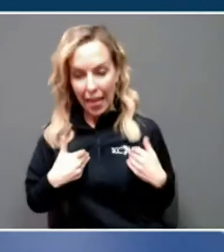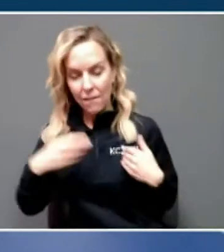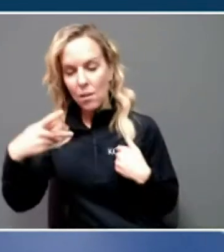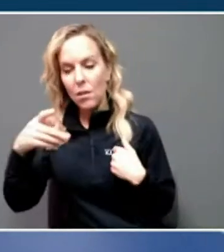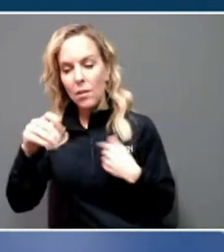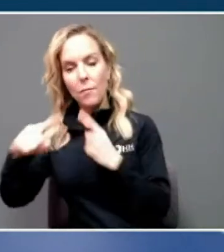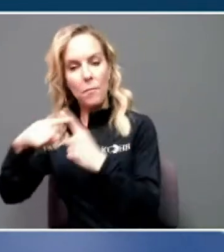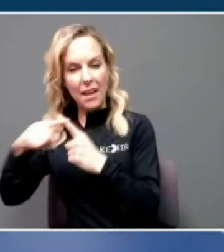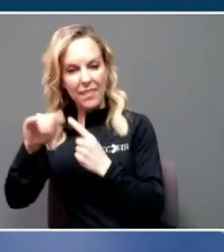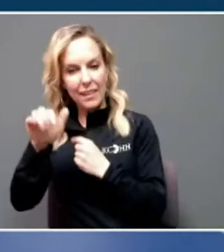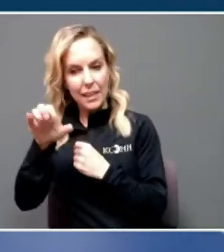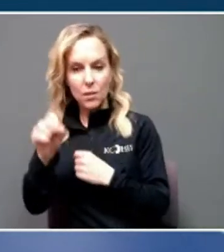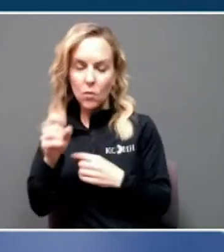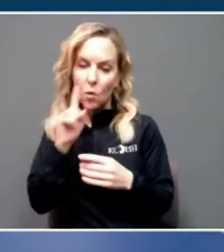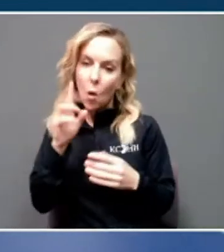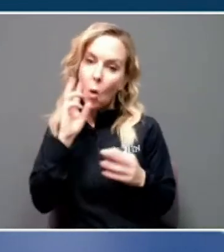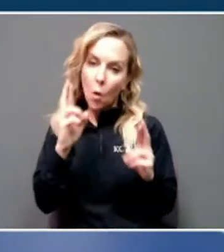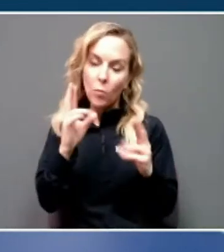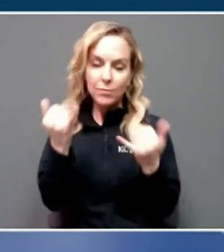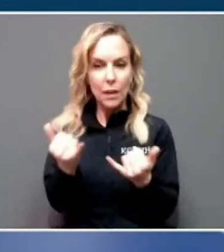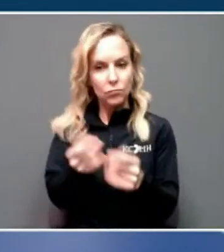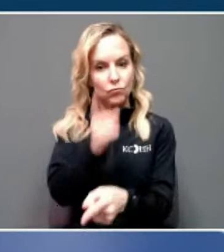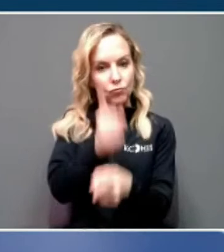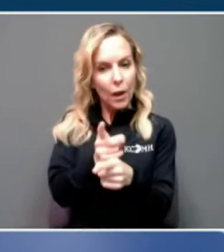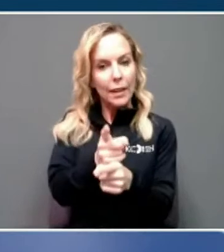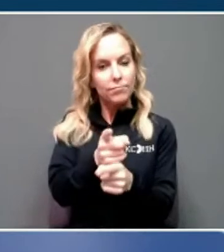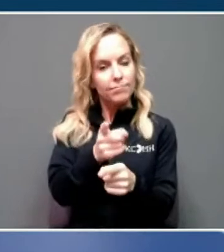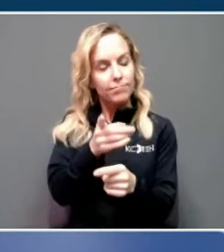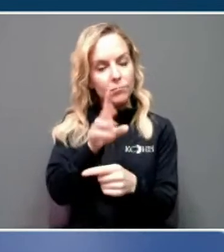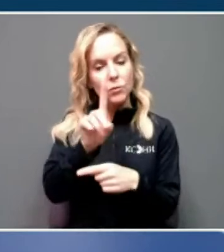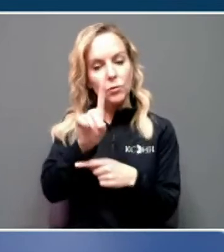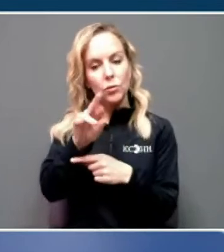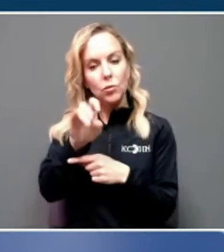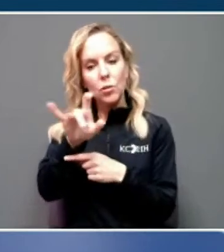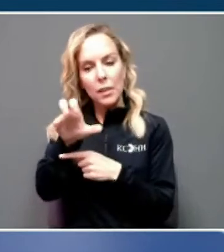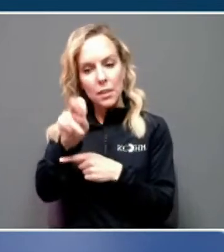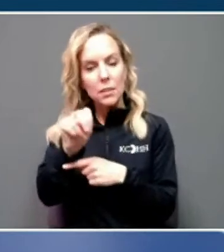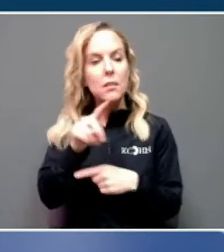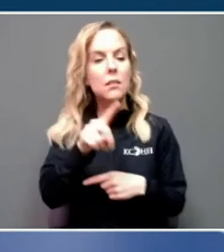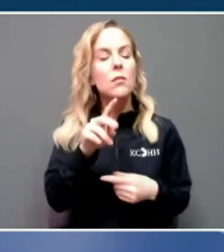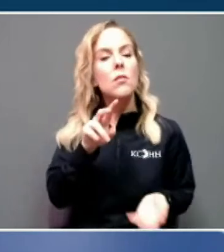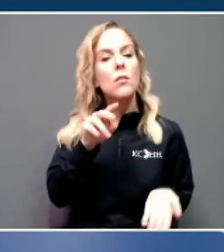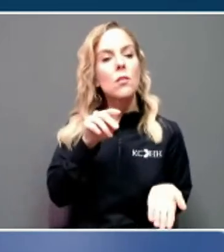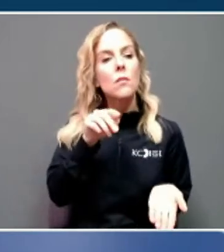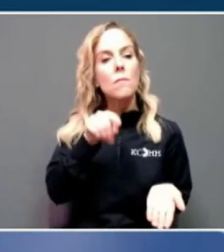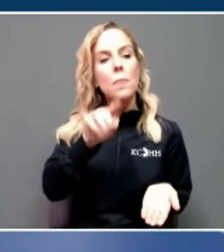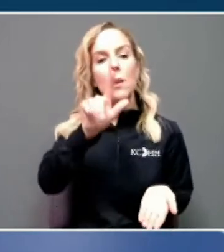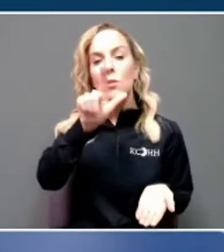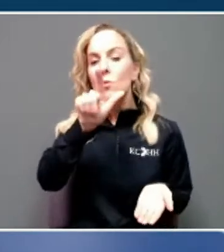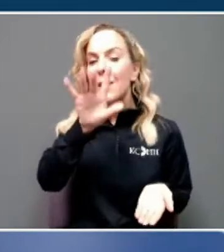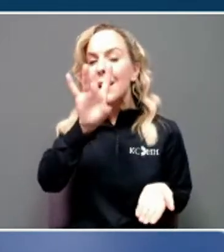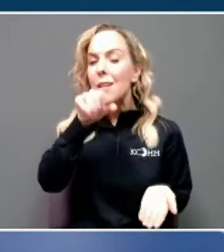2 weeks ago, 33.1%. Last week,